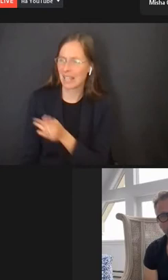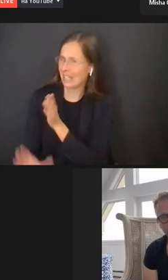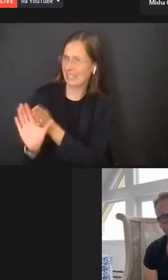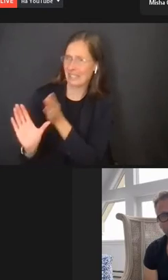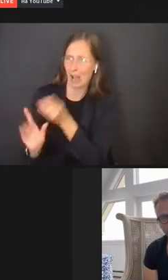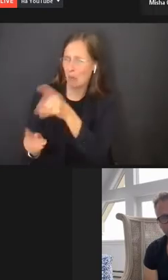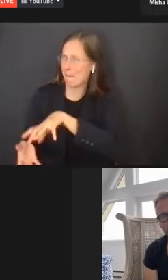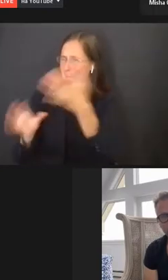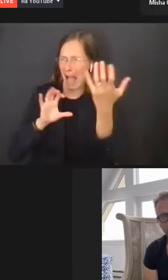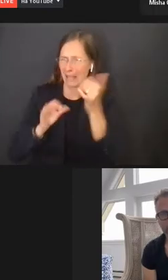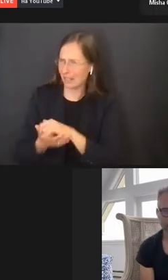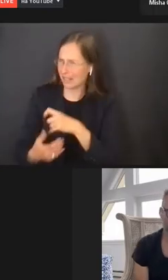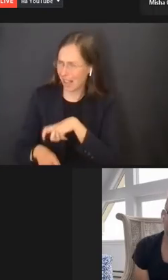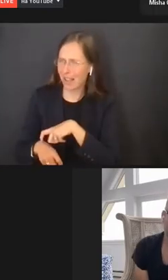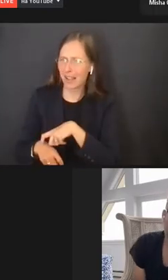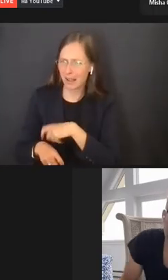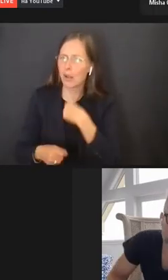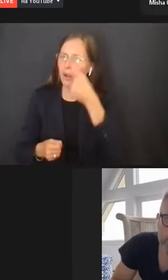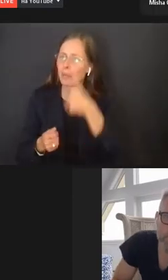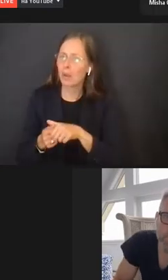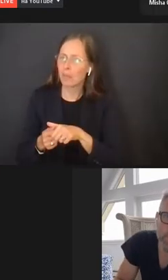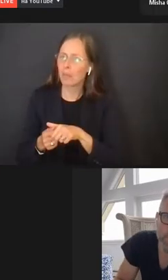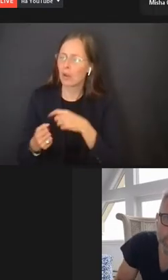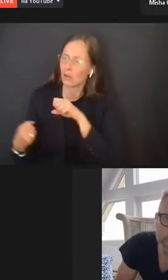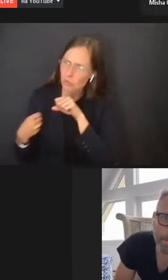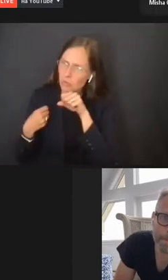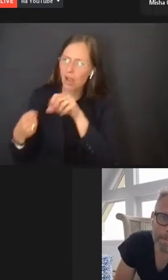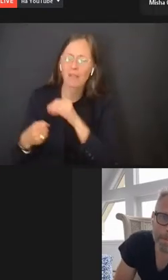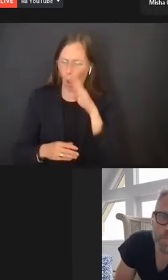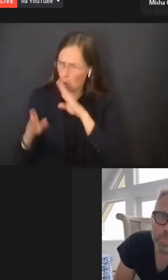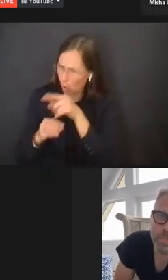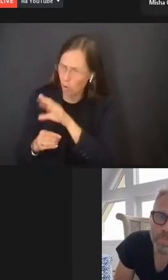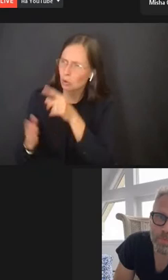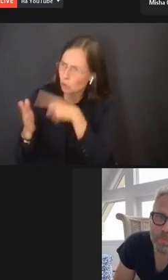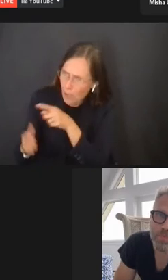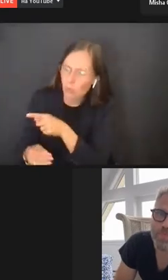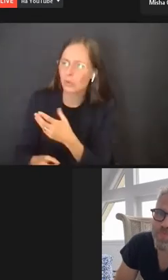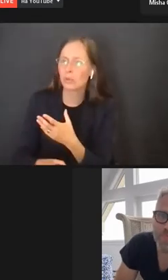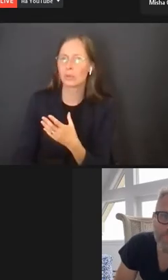that point. And I do remember going up there and worrying about you and checking on you. And